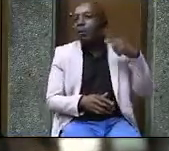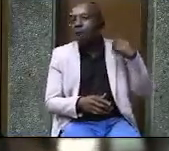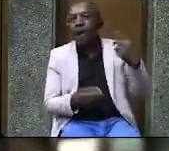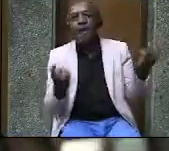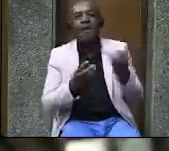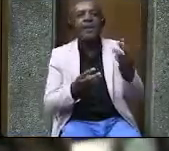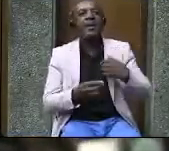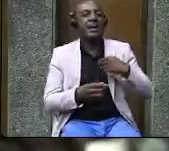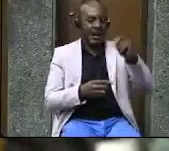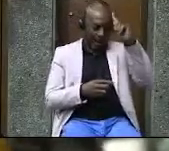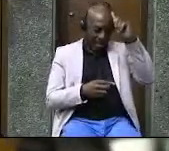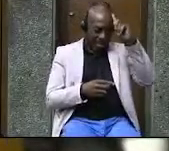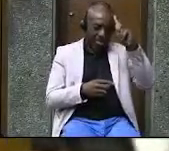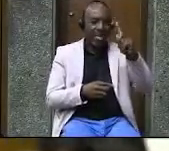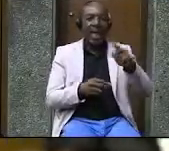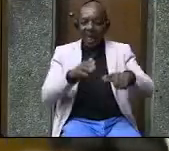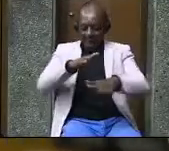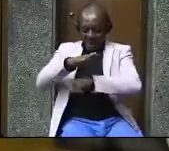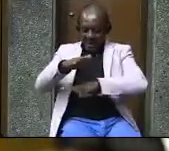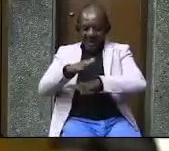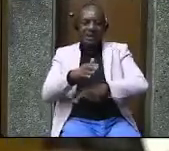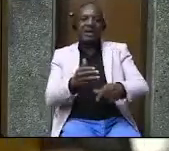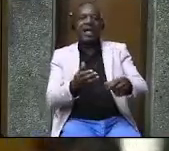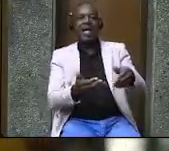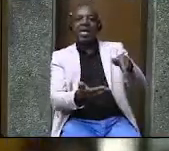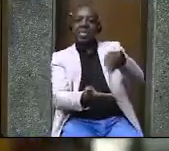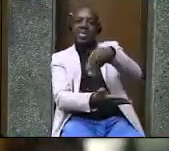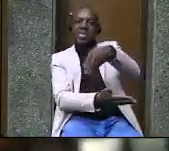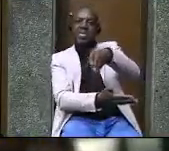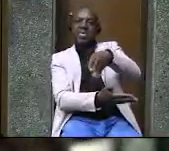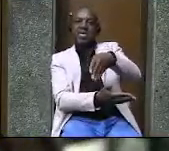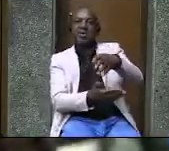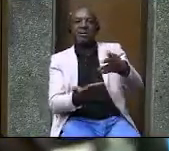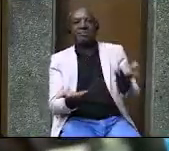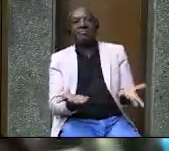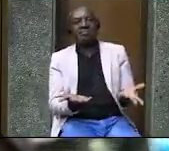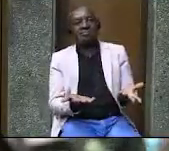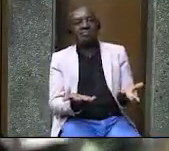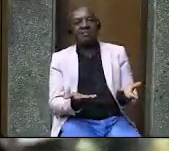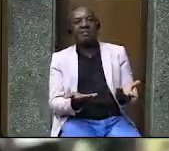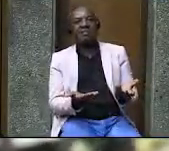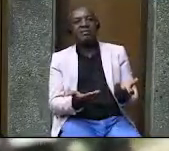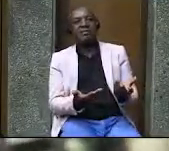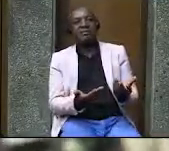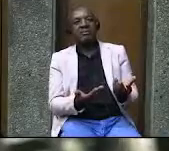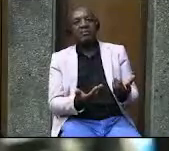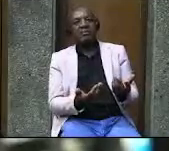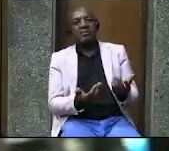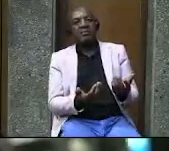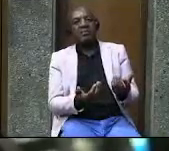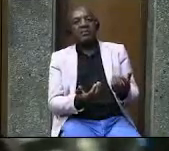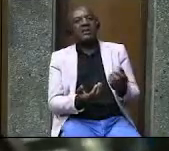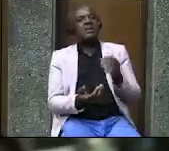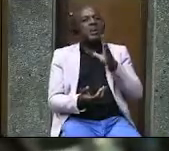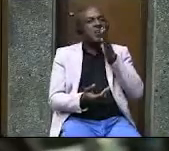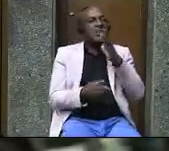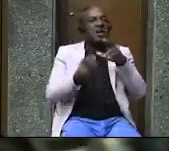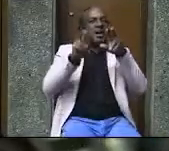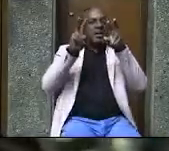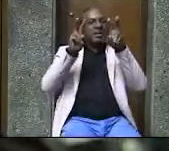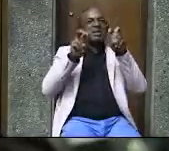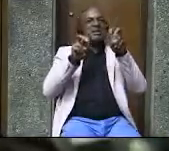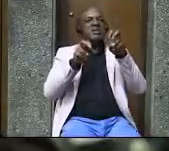asikhona ukuthi singasebenzisa iland so iye lento engayisho so ngizinto eziningi engasikhuluma but